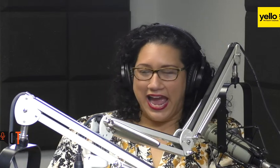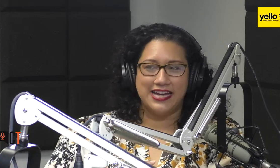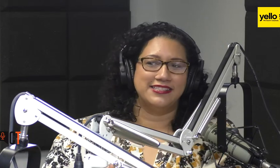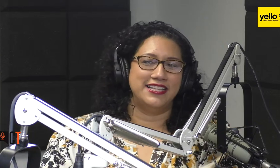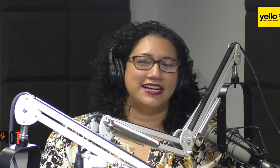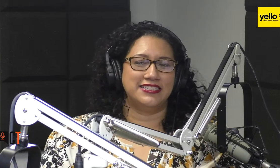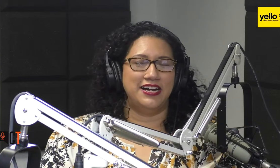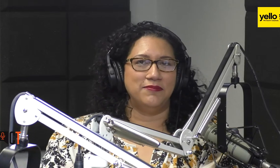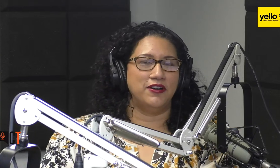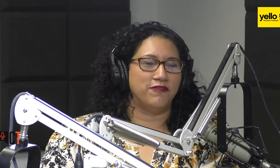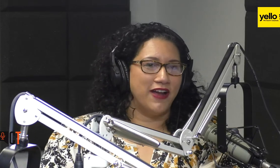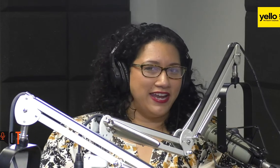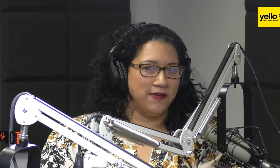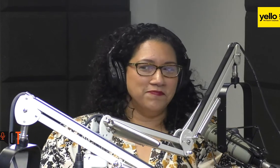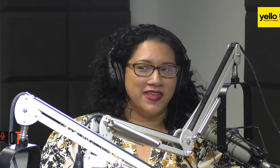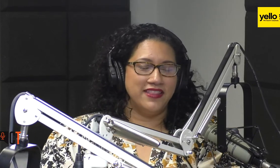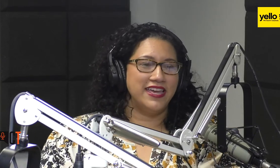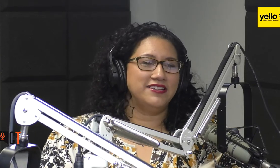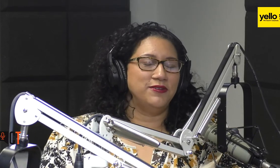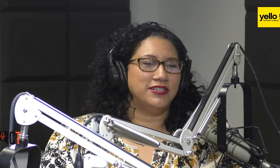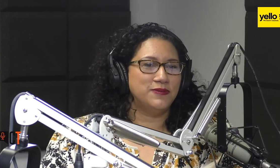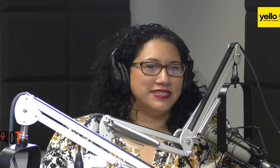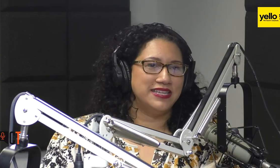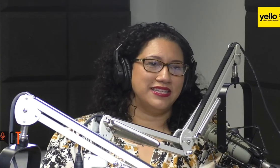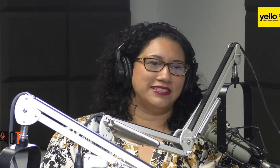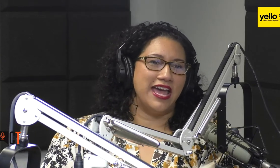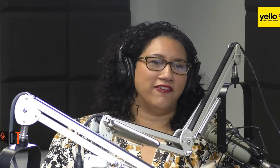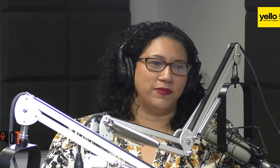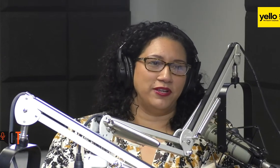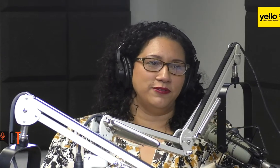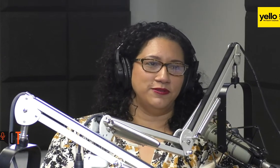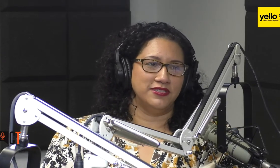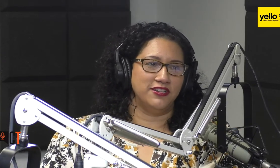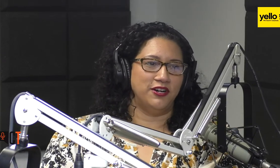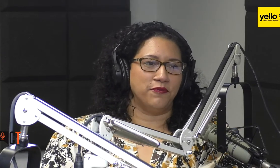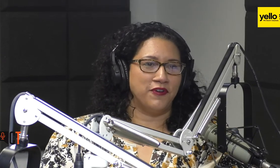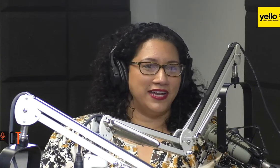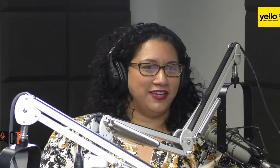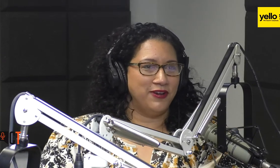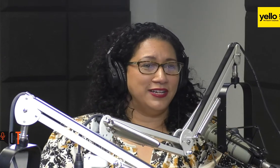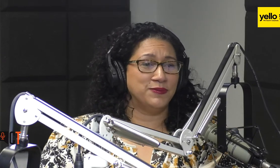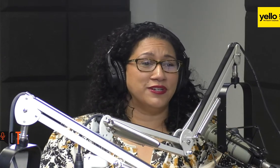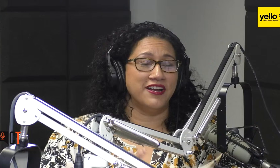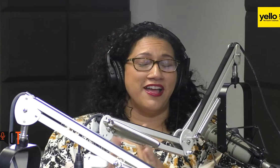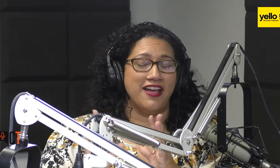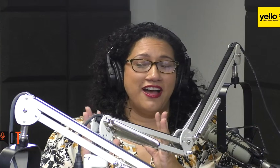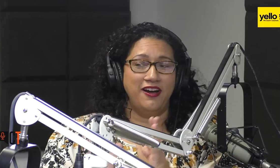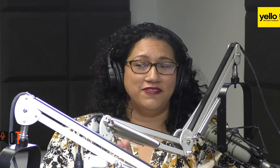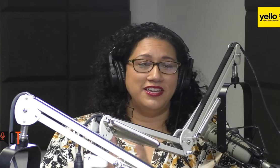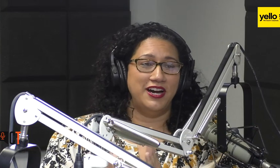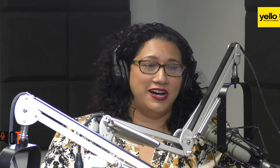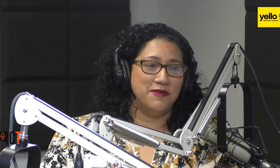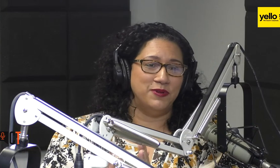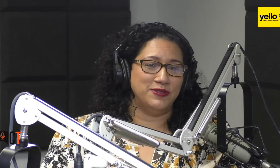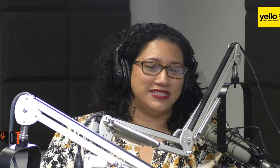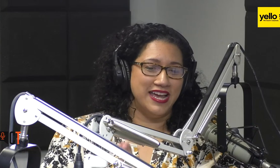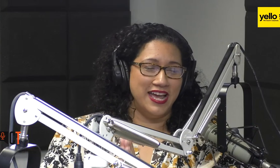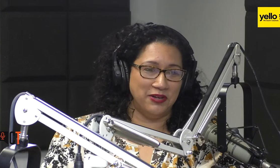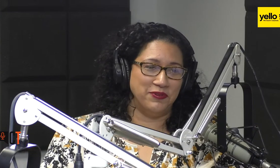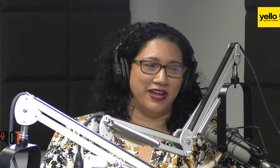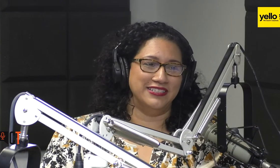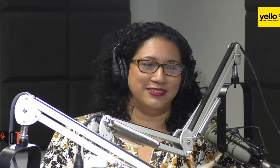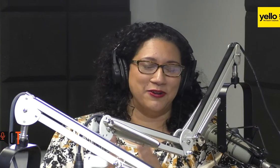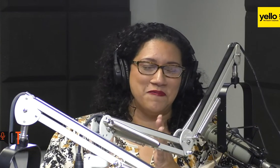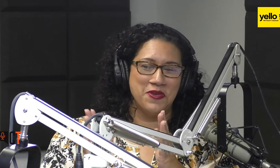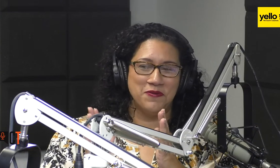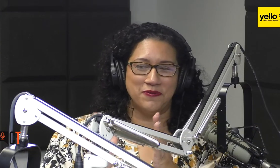you a little hack of the last on Friday, and thank you. I just wanna say thanks to everybody who tuned in on Friday. You guys were of the utmost